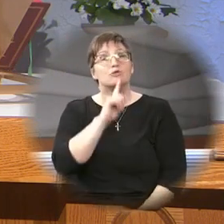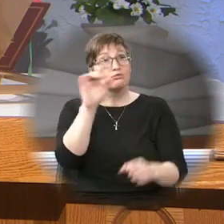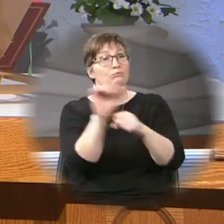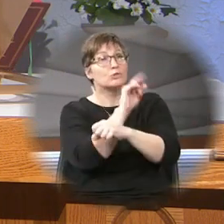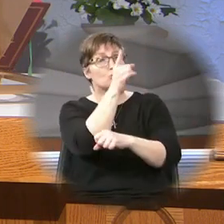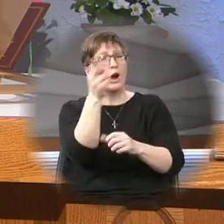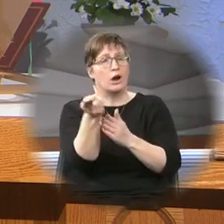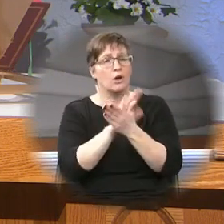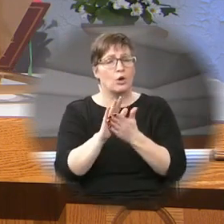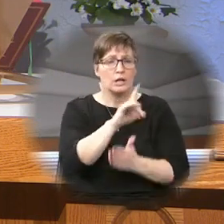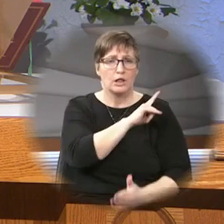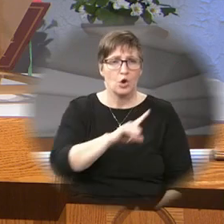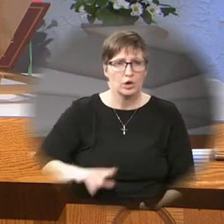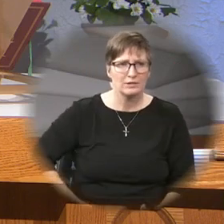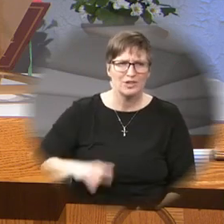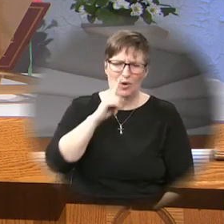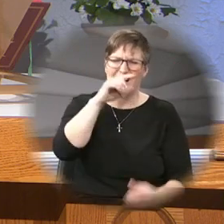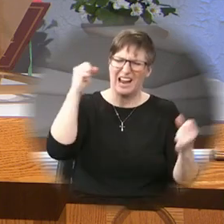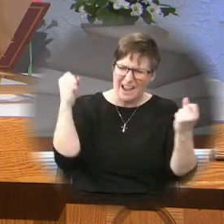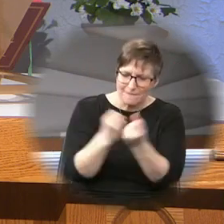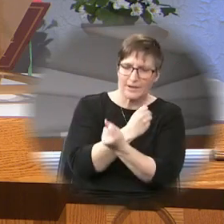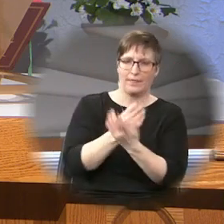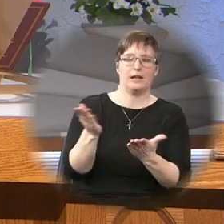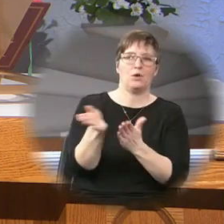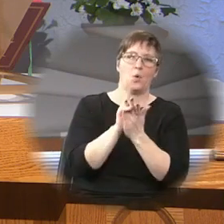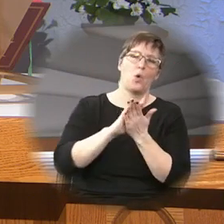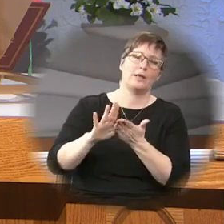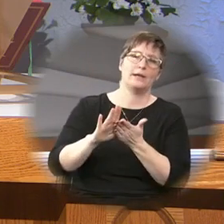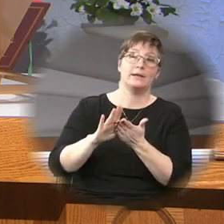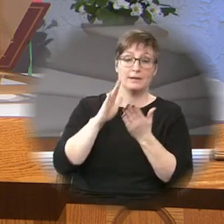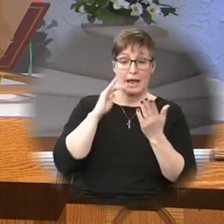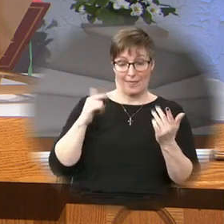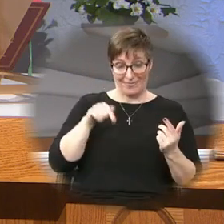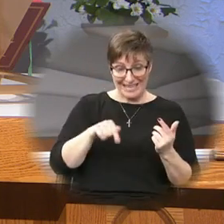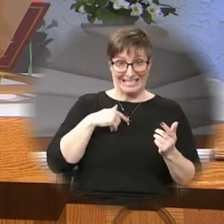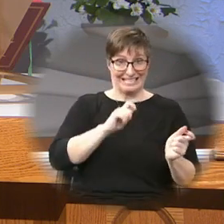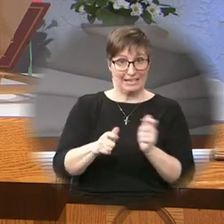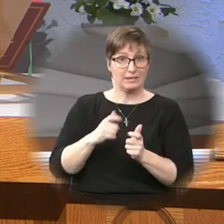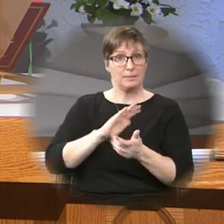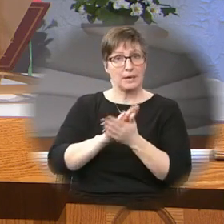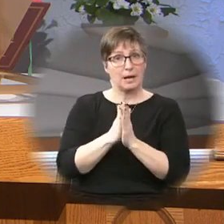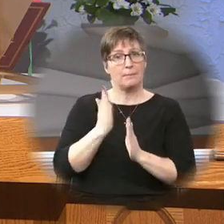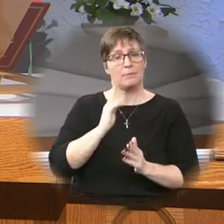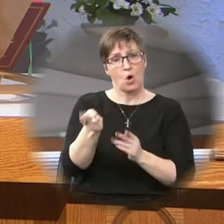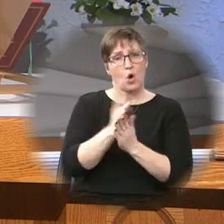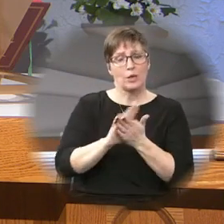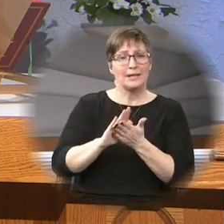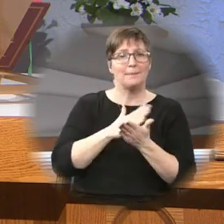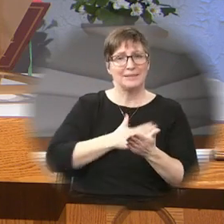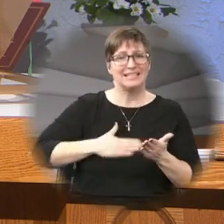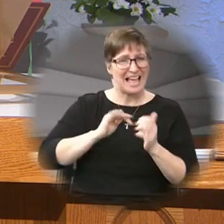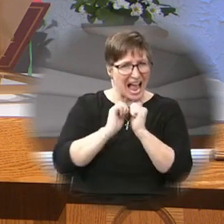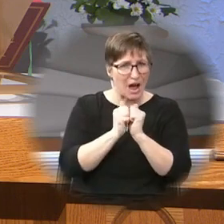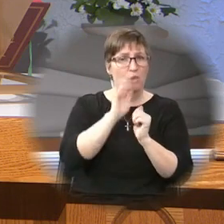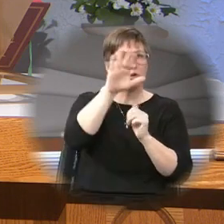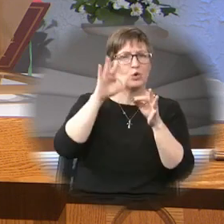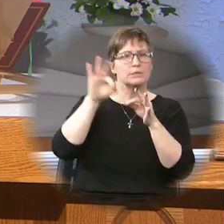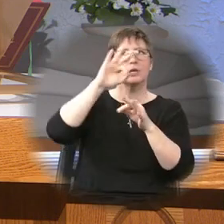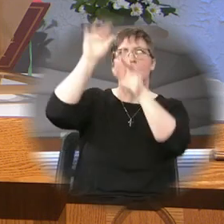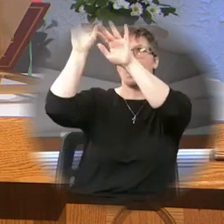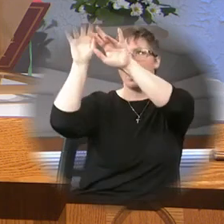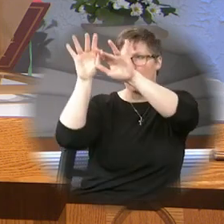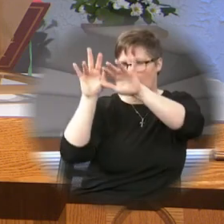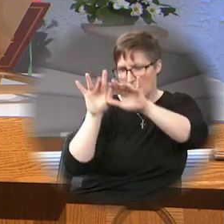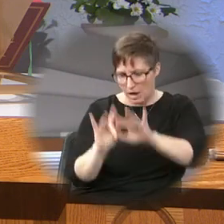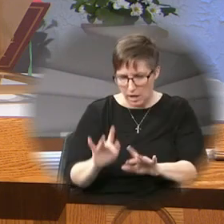You are indeed holy, O Lord, the fount of all holiness. Make holy, therefore, these gifts, we pray, by sending down your Spirit upon